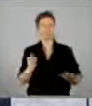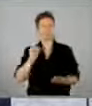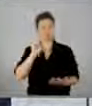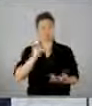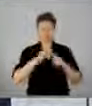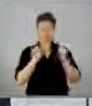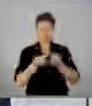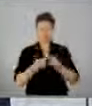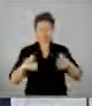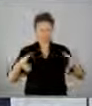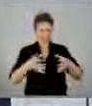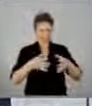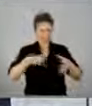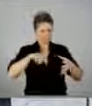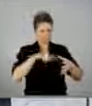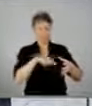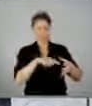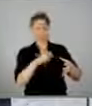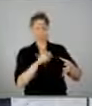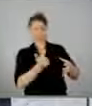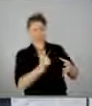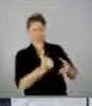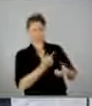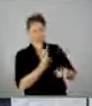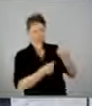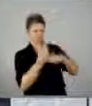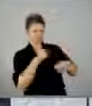been spoken to you with disquiet about this?